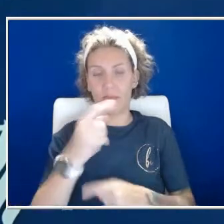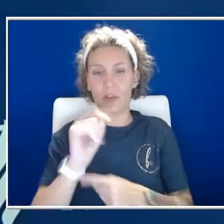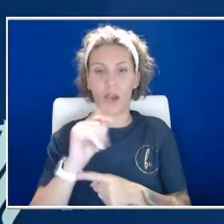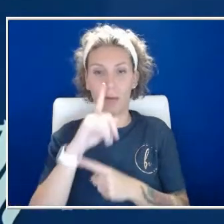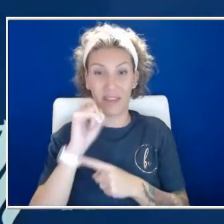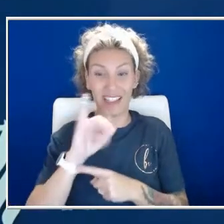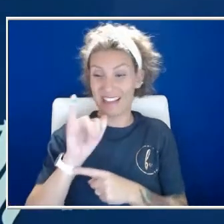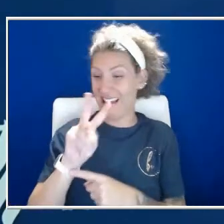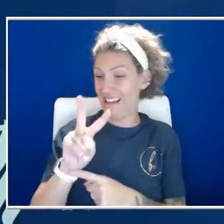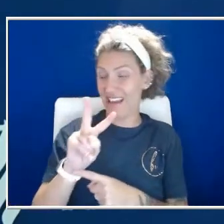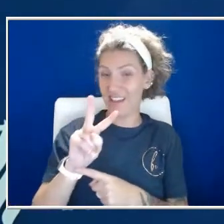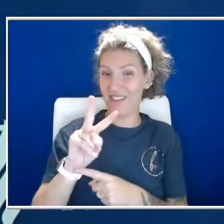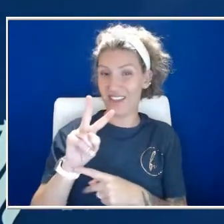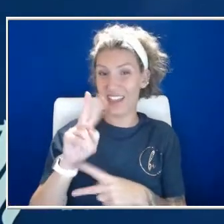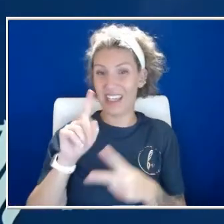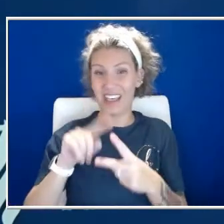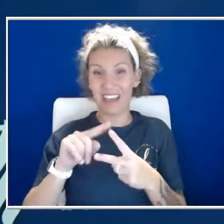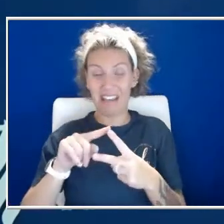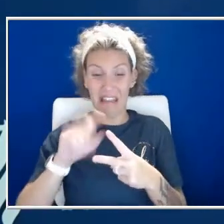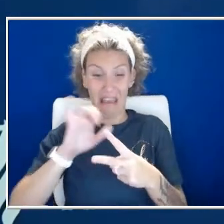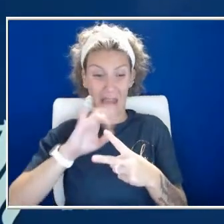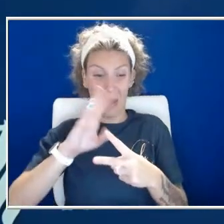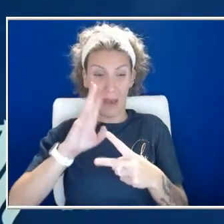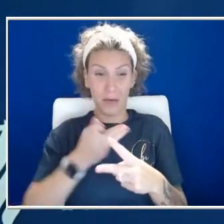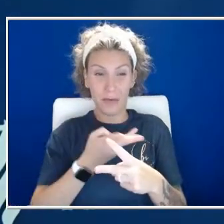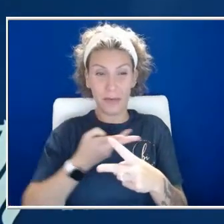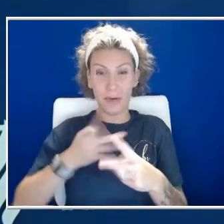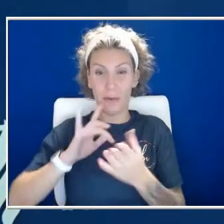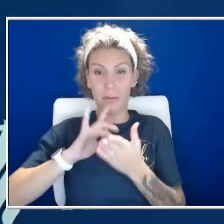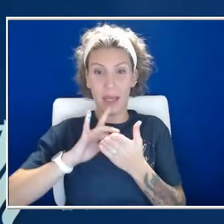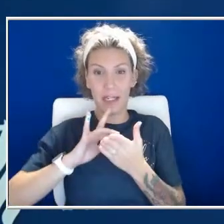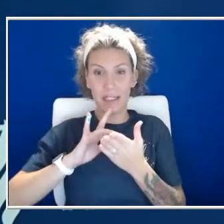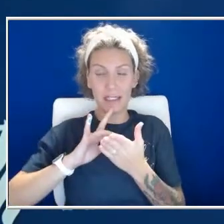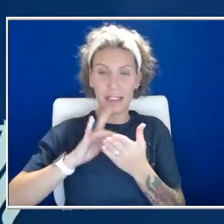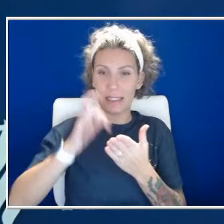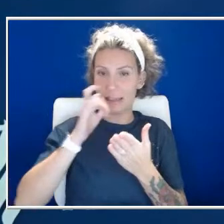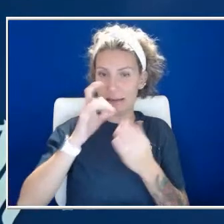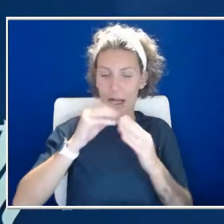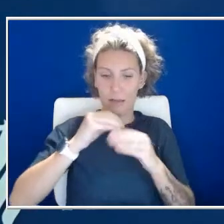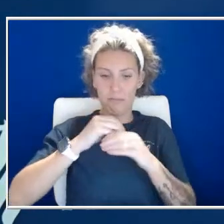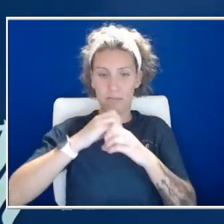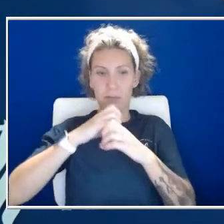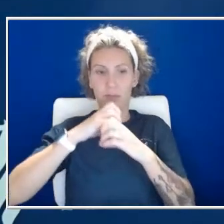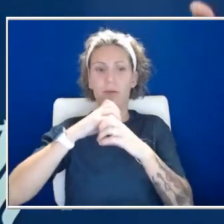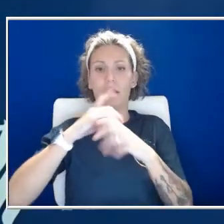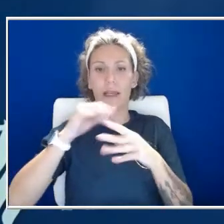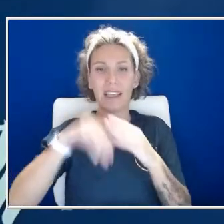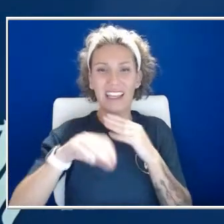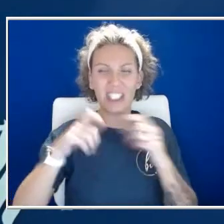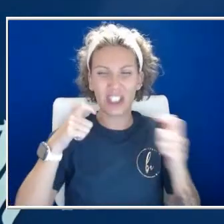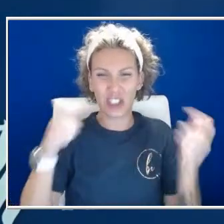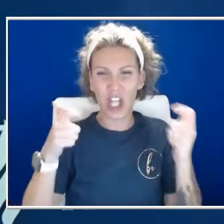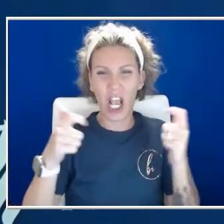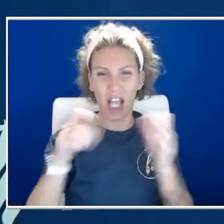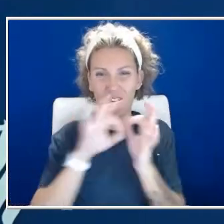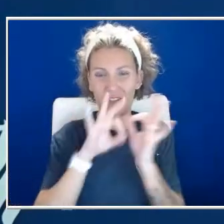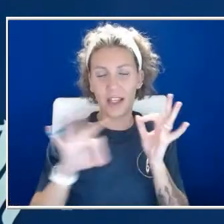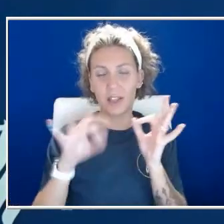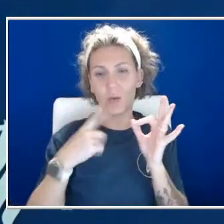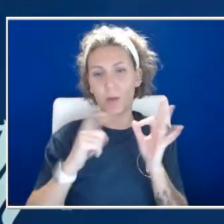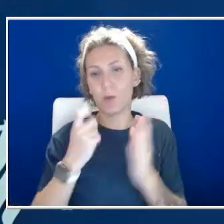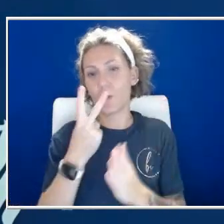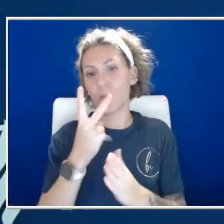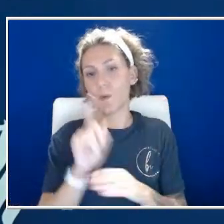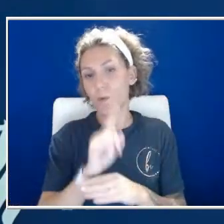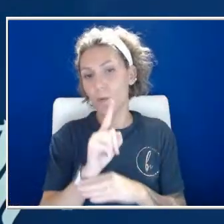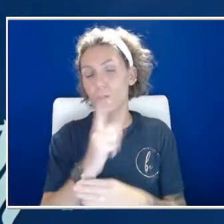circulating clot-busting medicine, is unlikely to open an occlusion in a very large vessel. So we use both of these independently because the